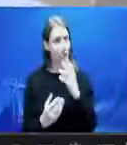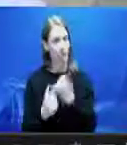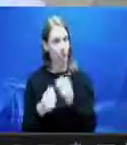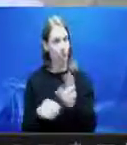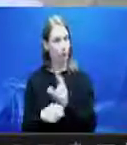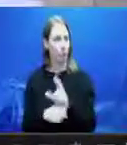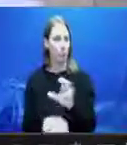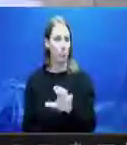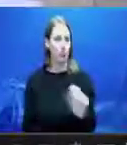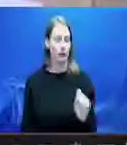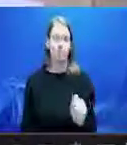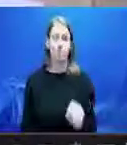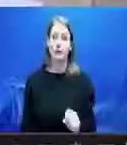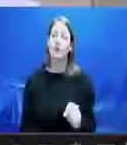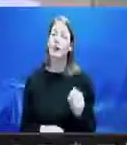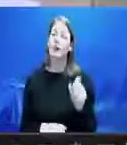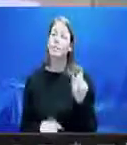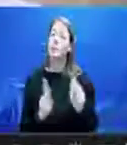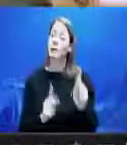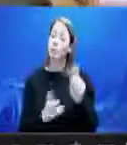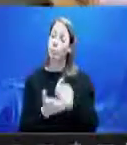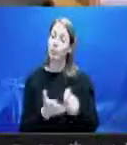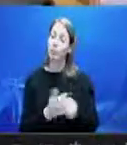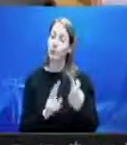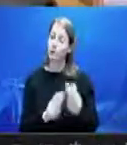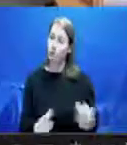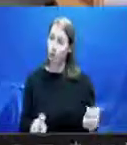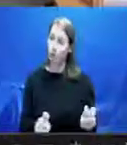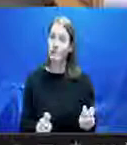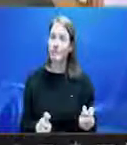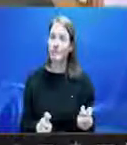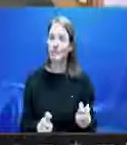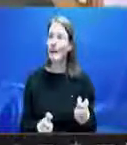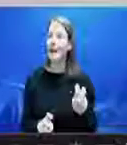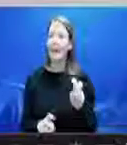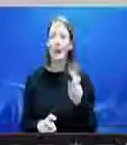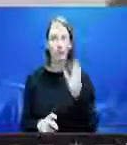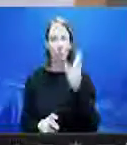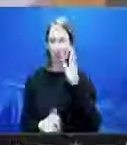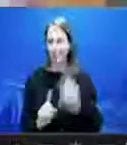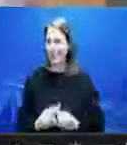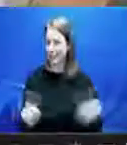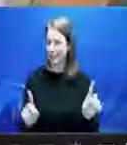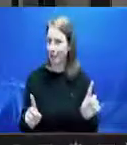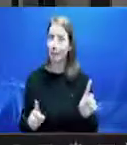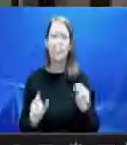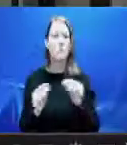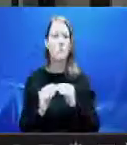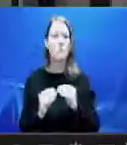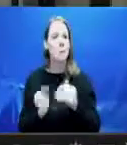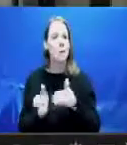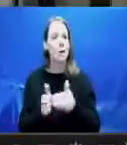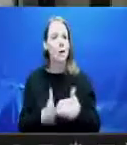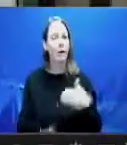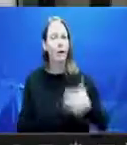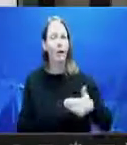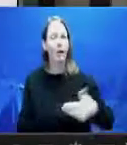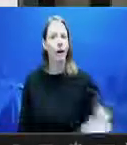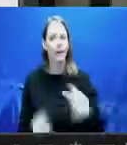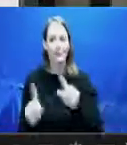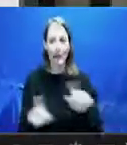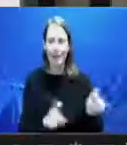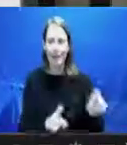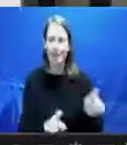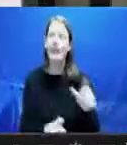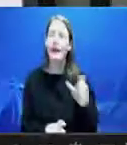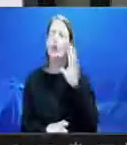throughout the year, the math tests will involve more modeling, and the English tests a lot more writing. The new Common Core standards for